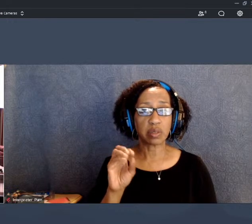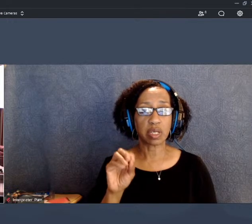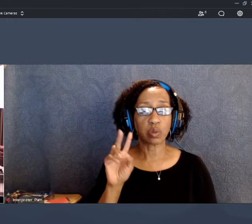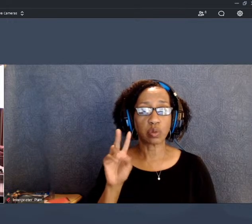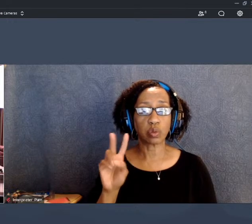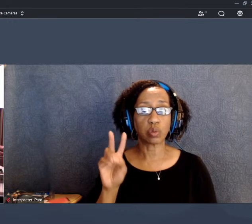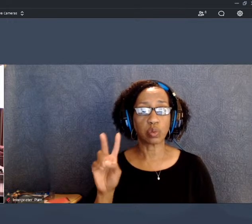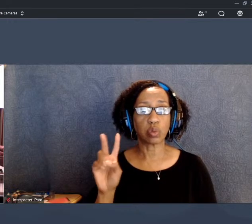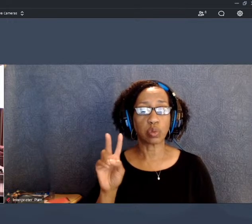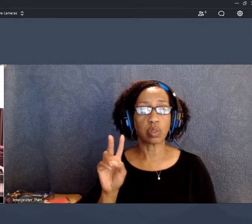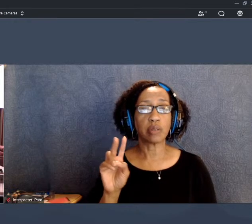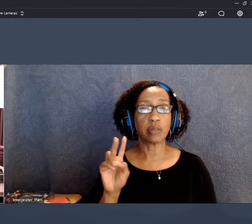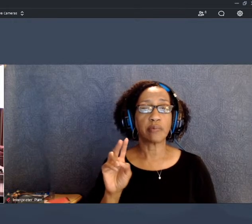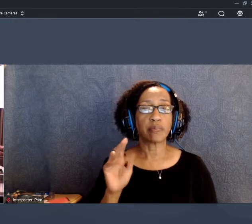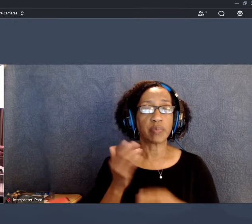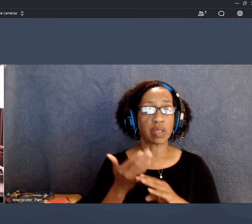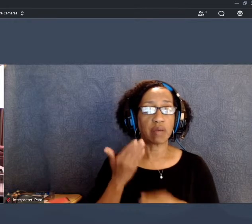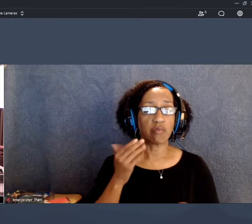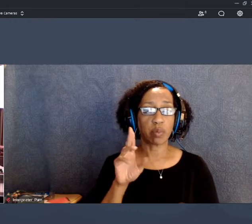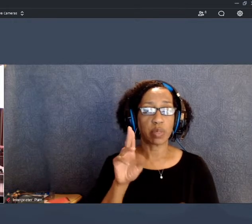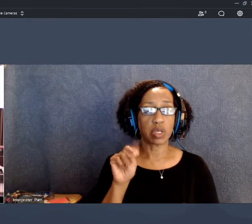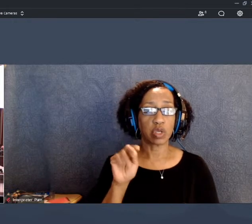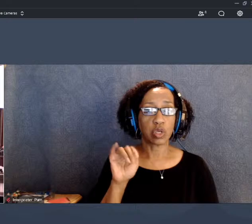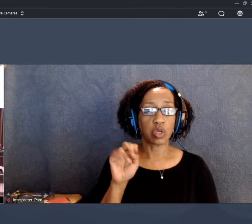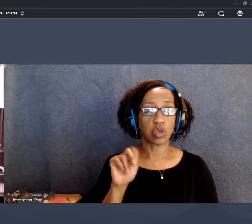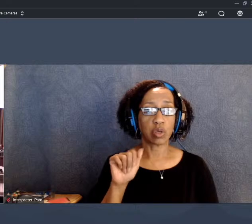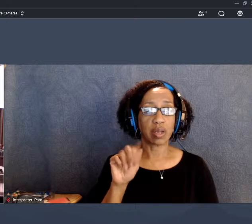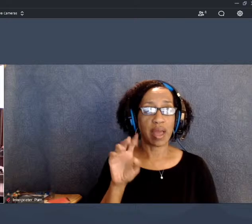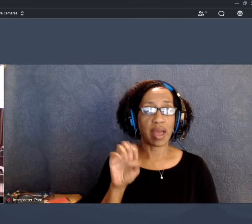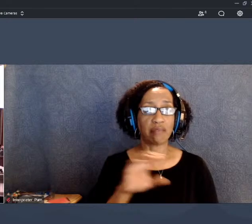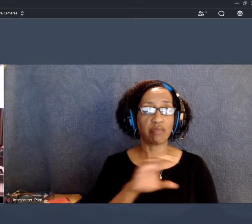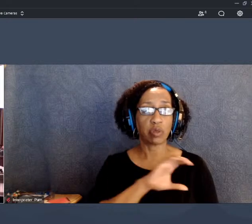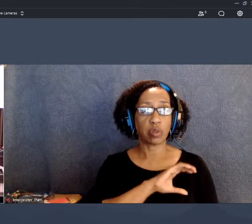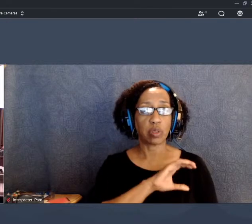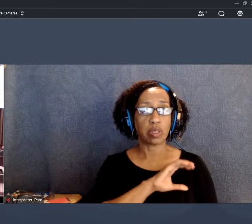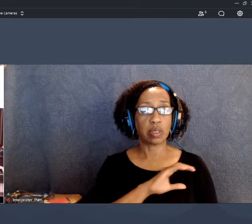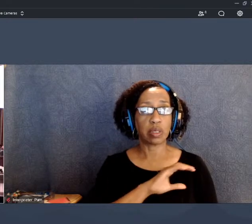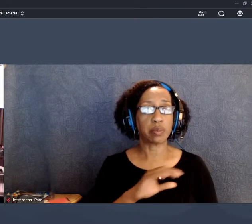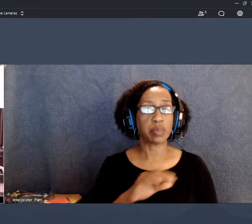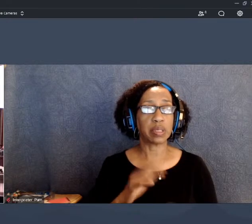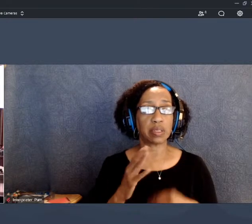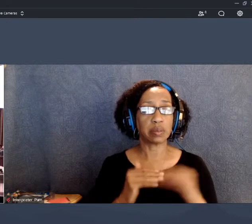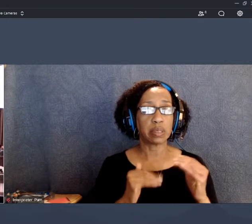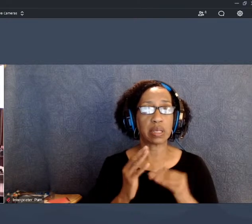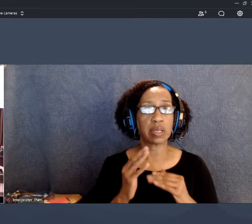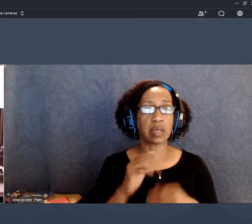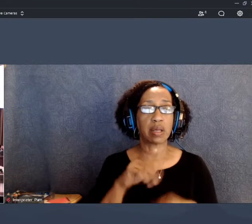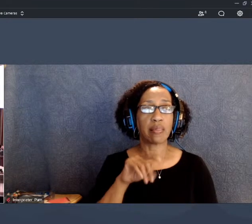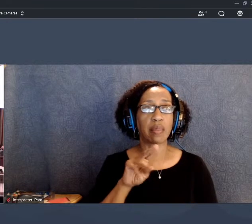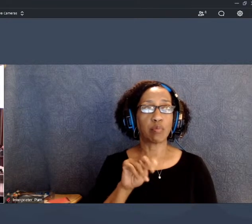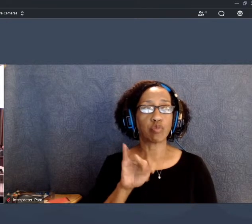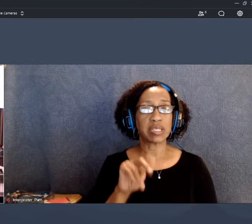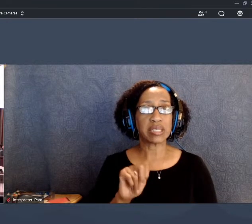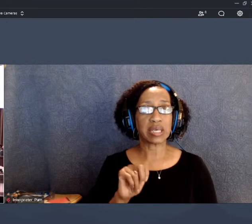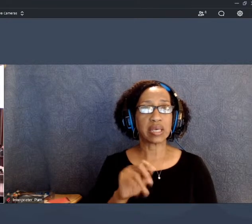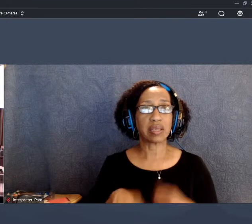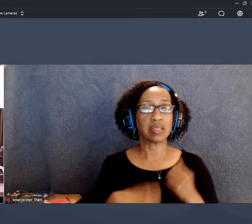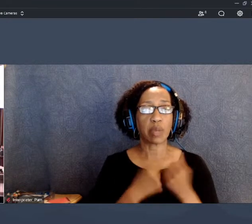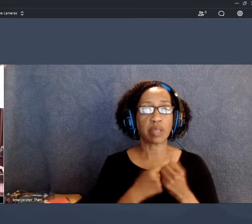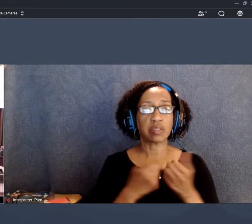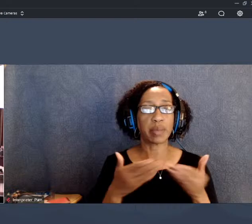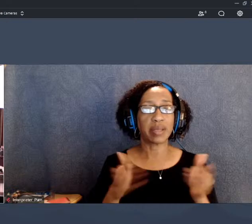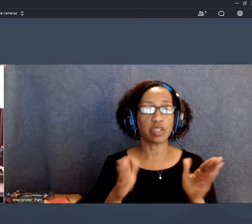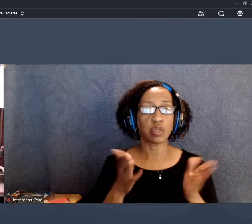00022, the former Union Avenue Police Precinct. This resolution is sponsored by General Services.